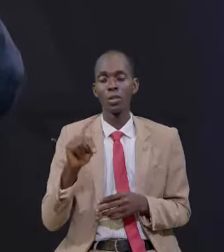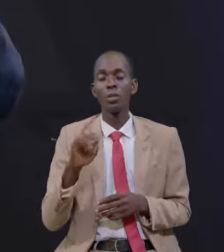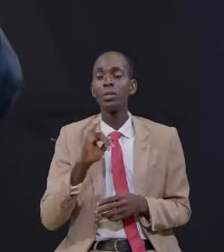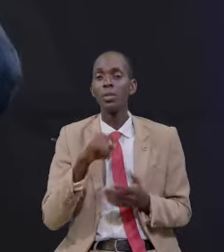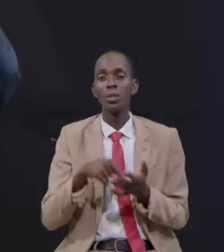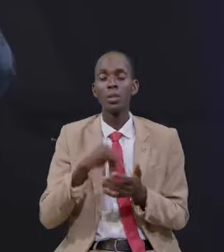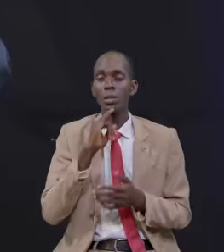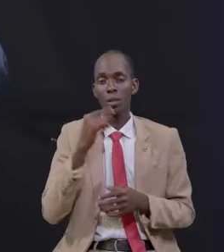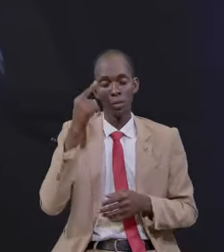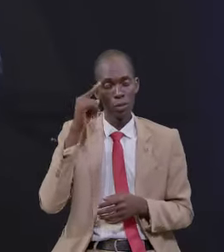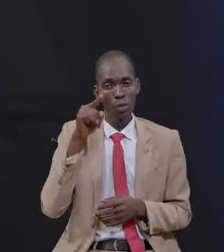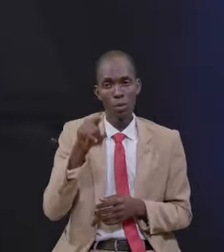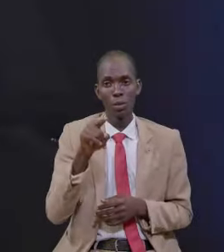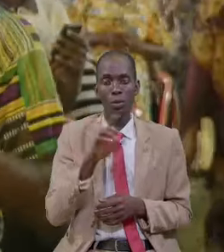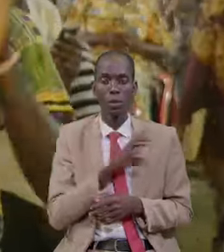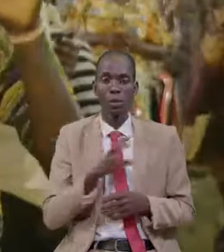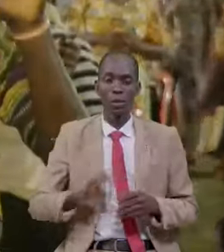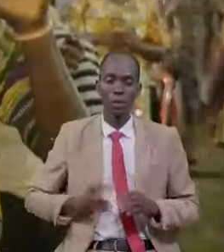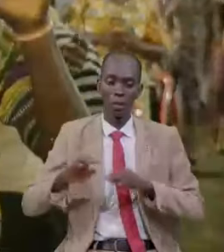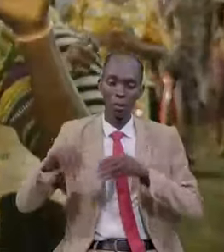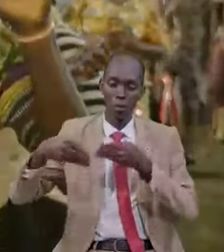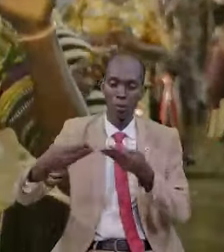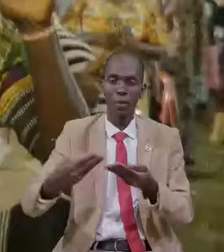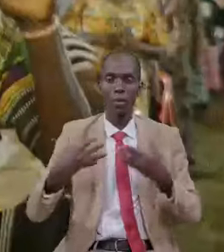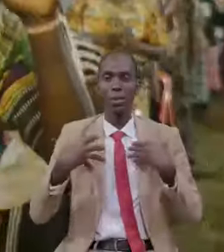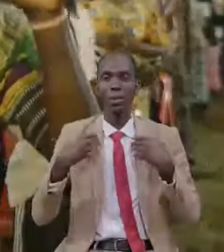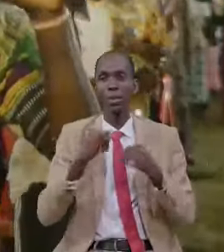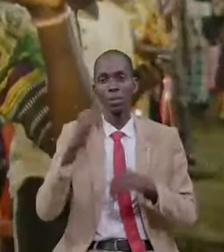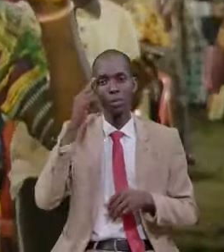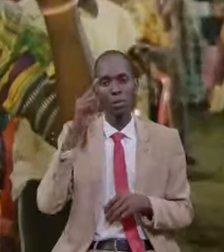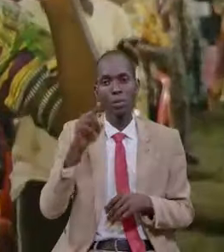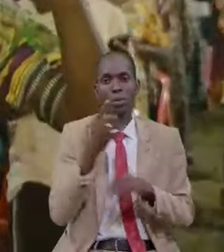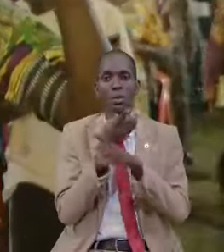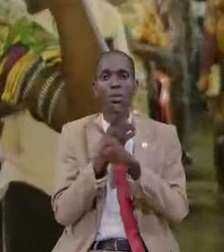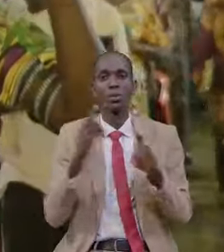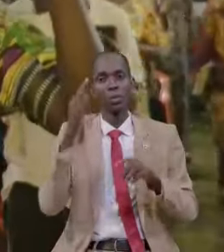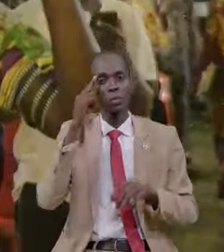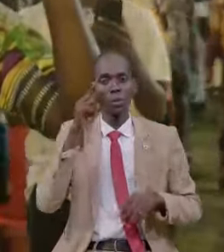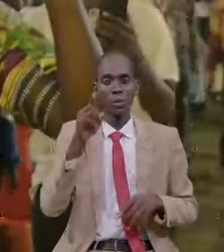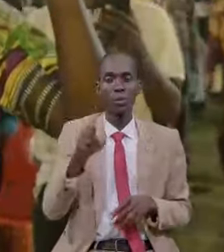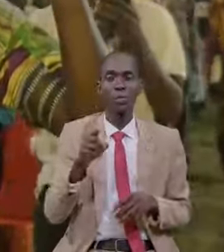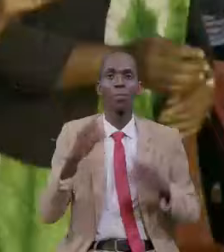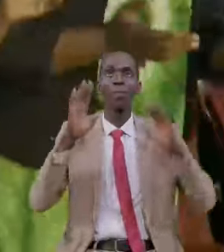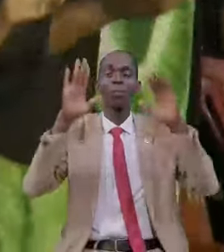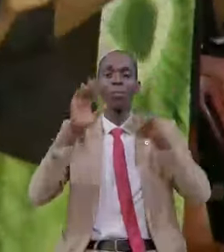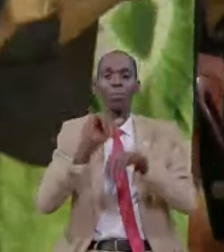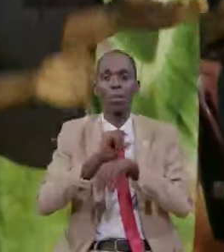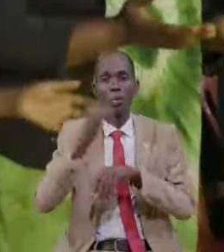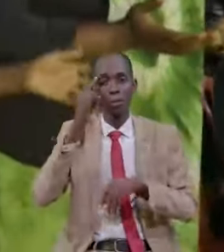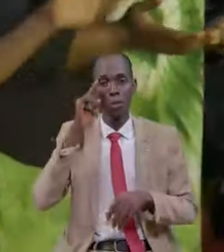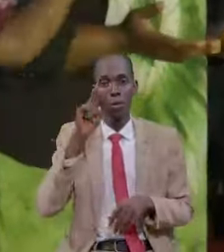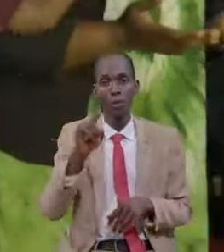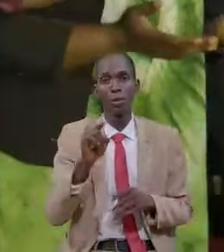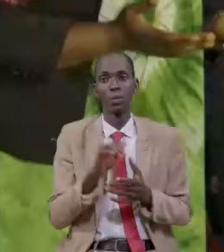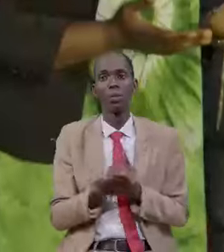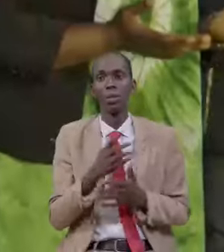Christ provided healing for you. Amen. Deliverance for you. Amen. Miracle for you. Amen.